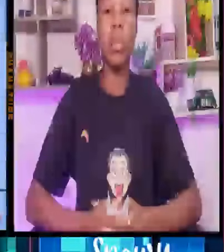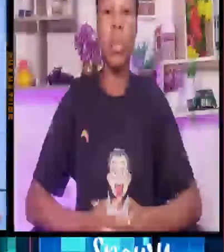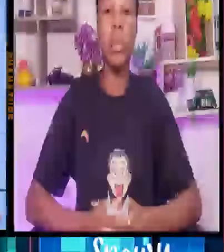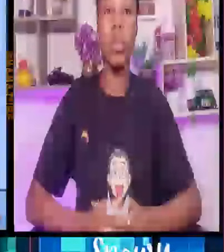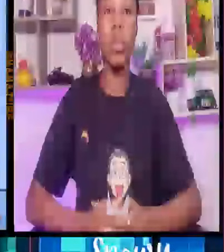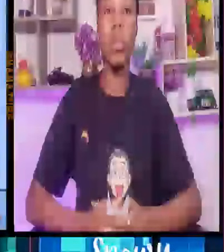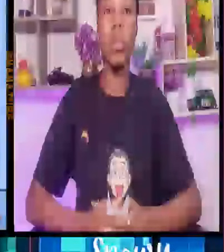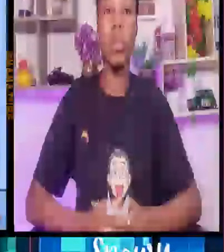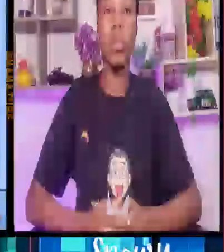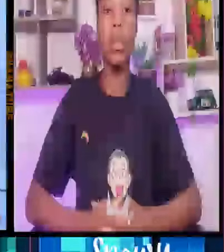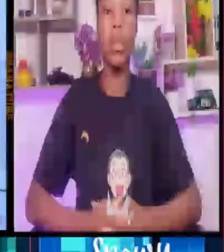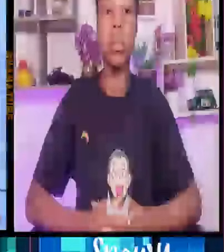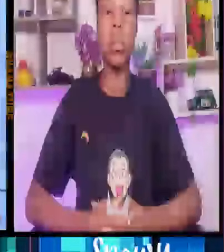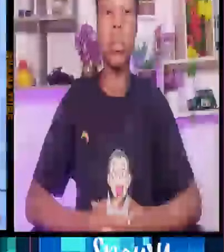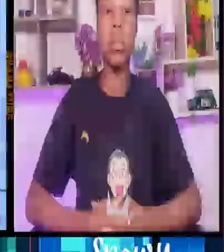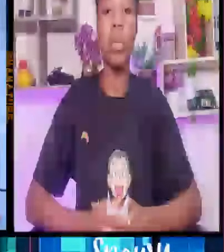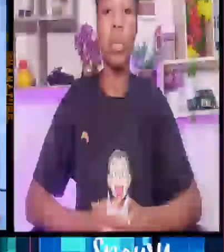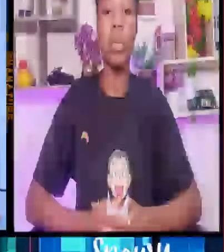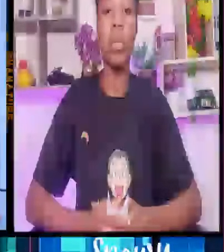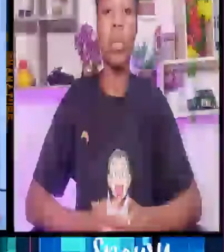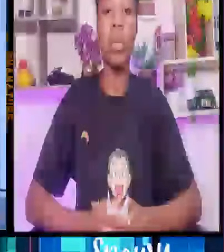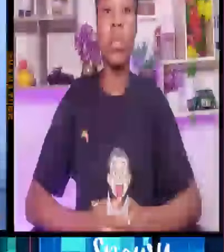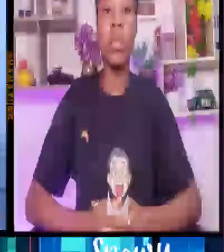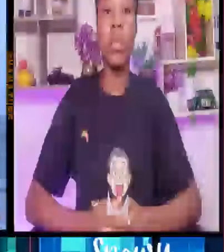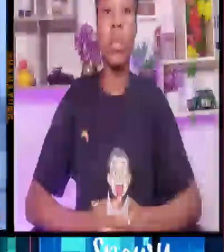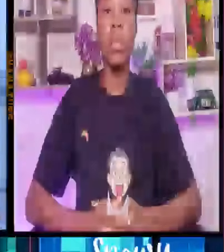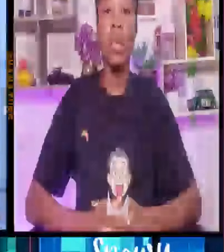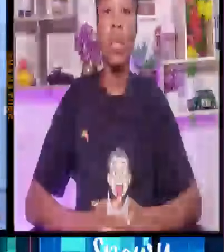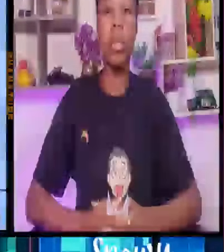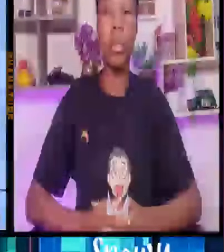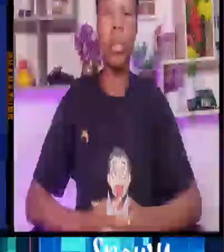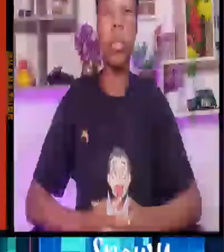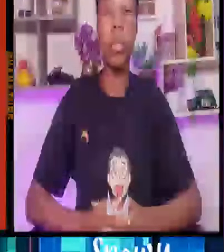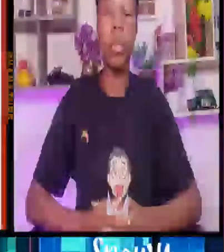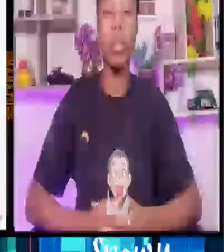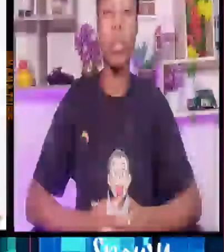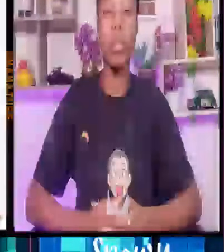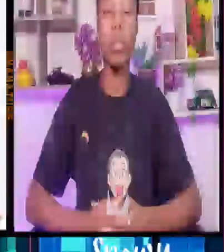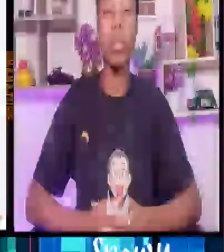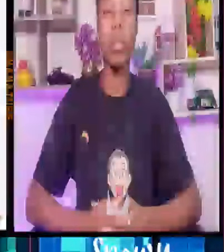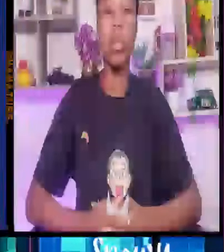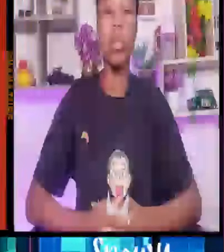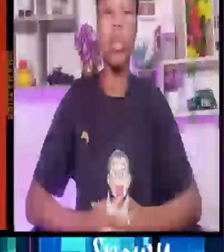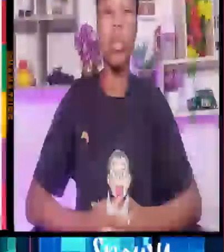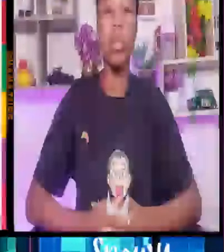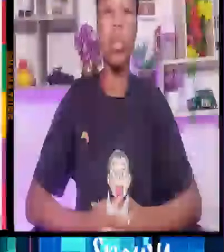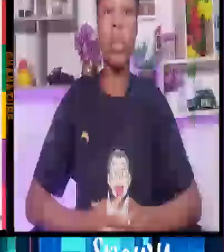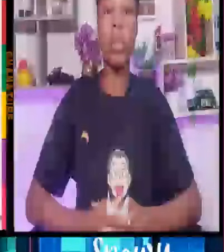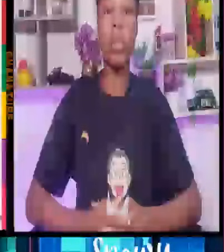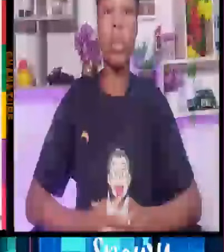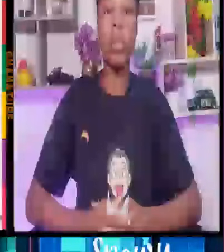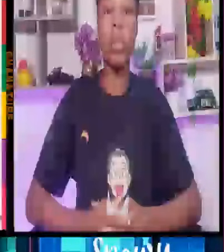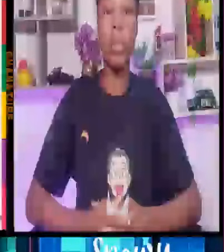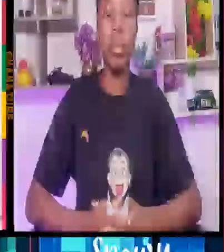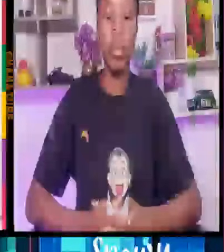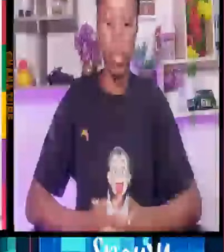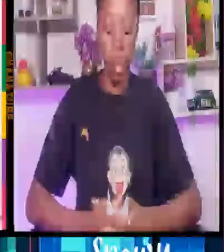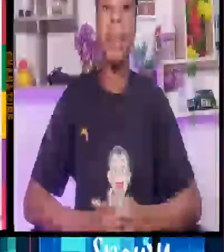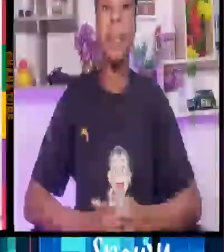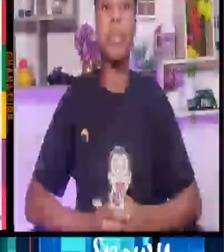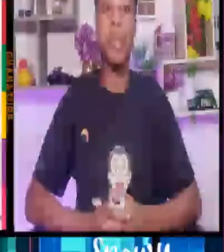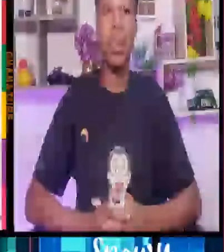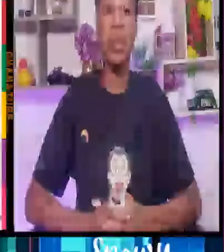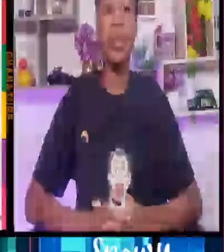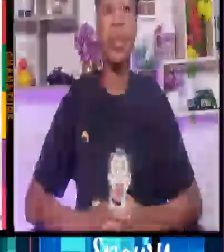history actually say? Let's put on the screen some data so far as to what has been the trajectory for